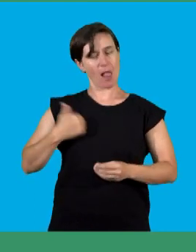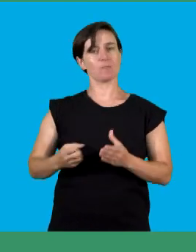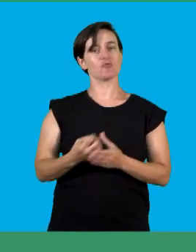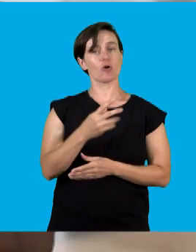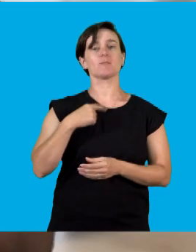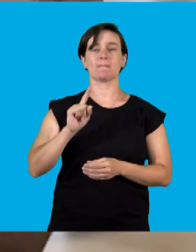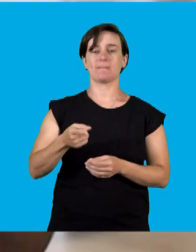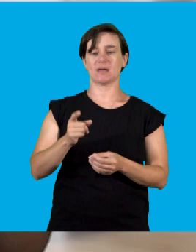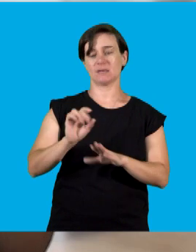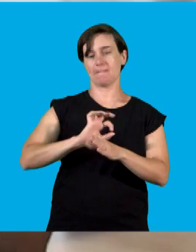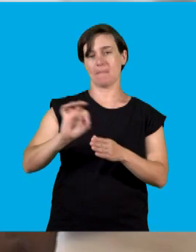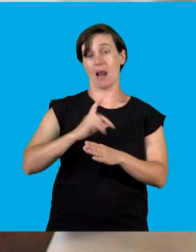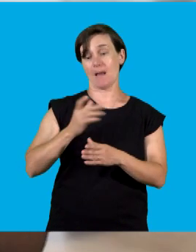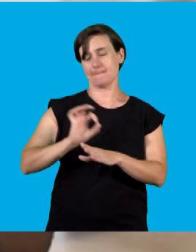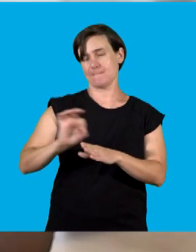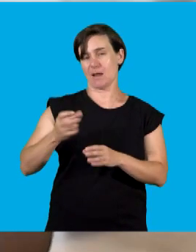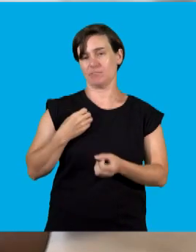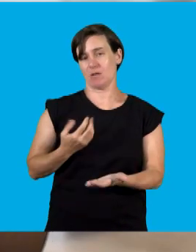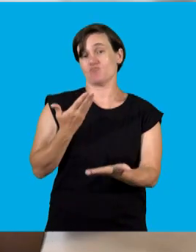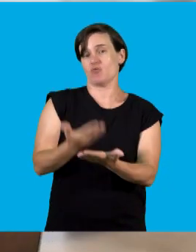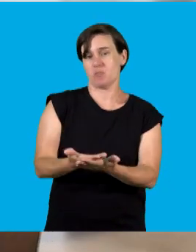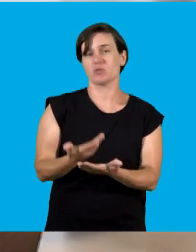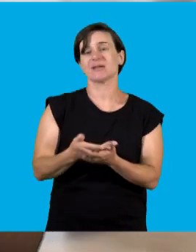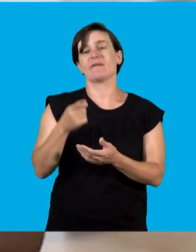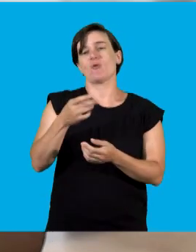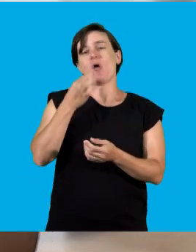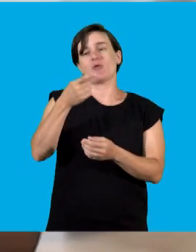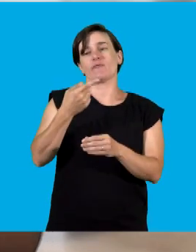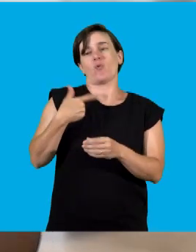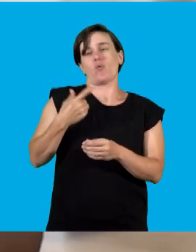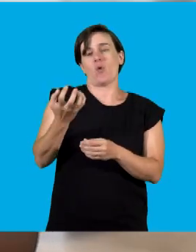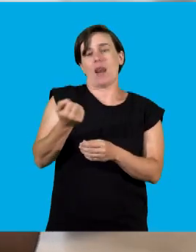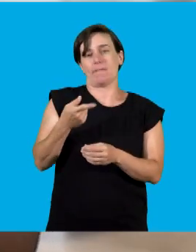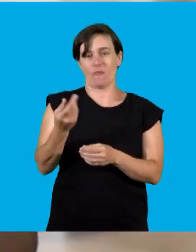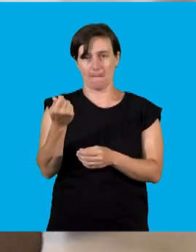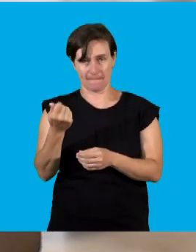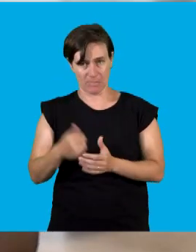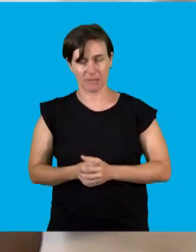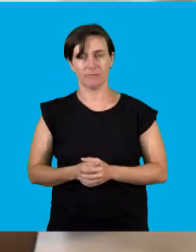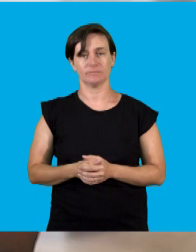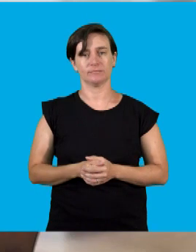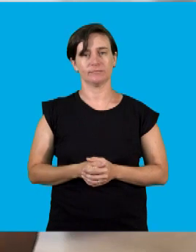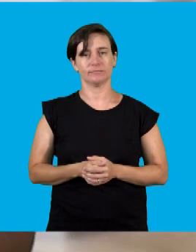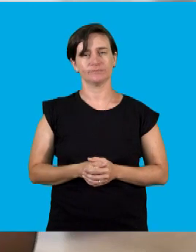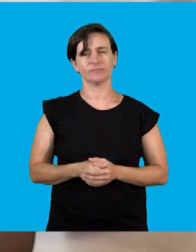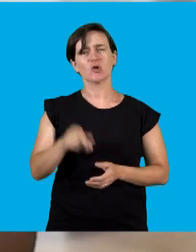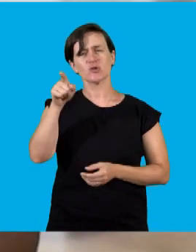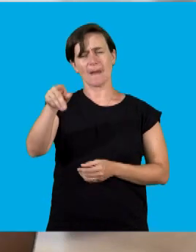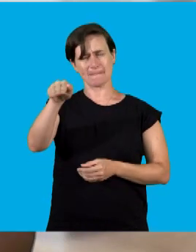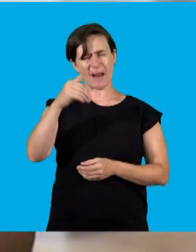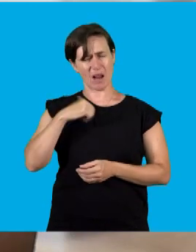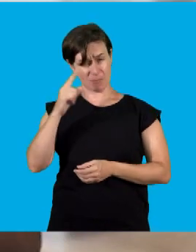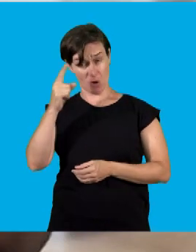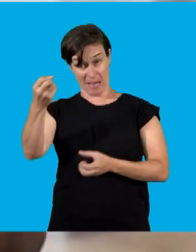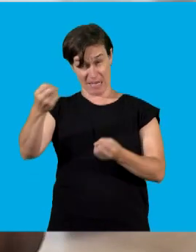your the business plan. Do you have it? It can either be a soft copy or a hard copy, but we want to see it to say, who is this